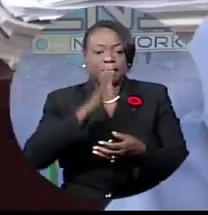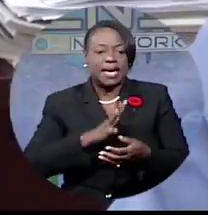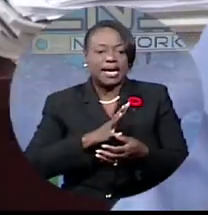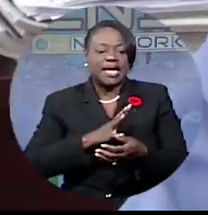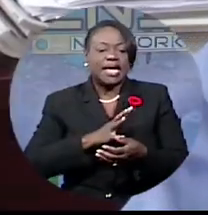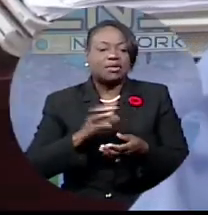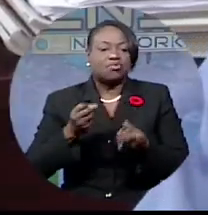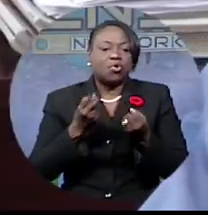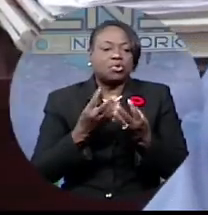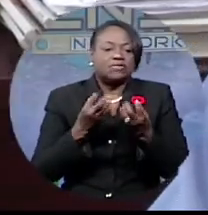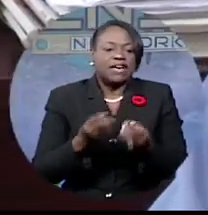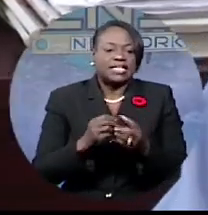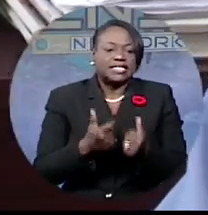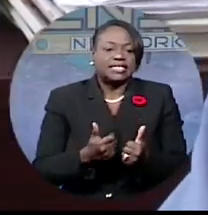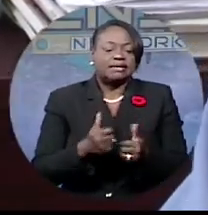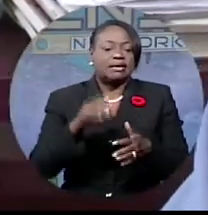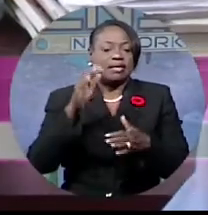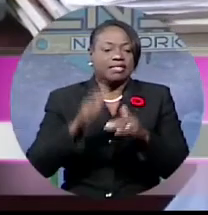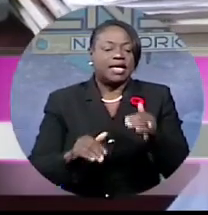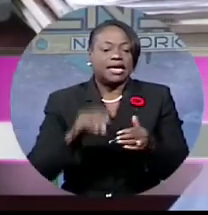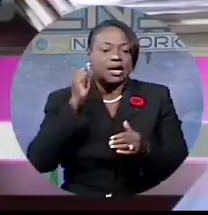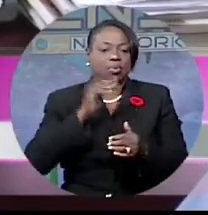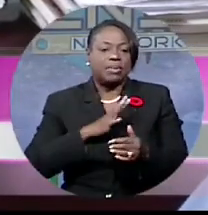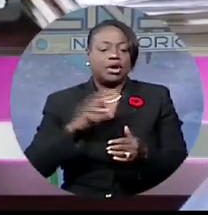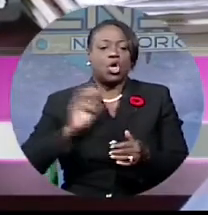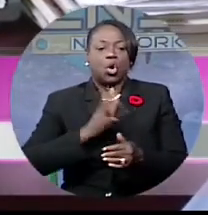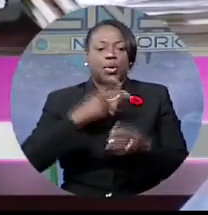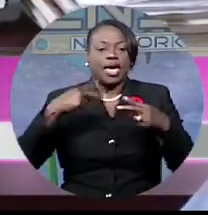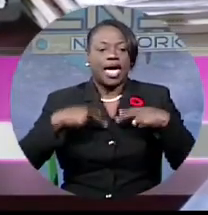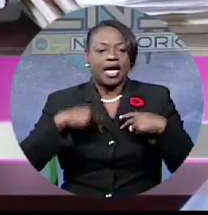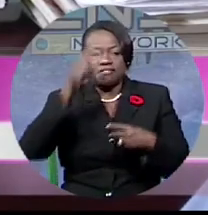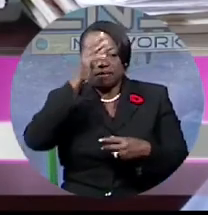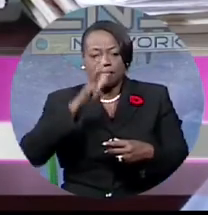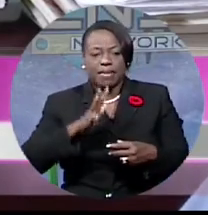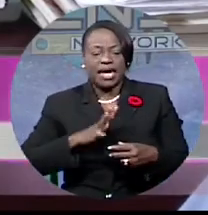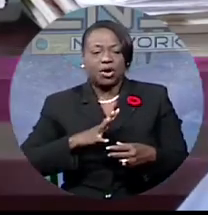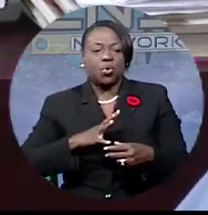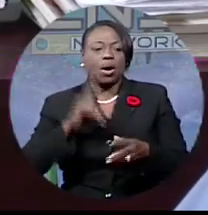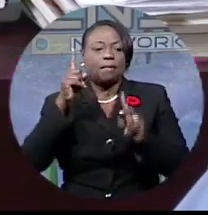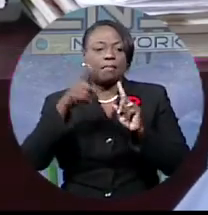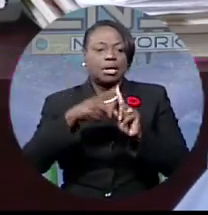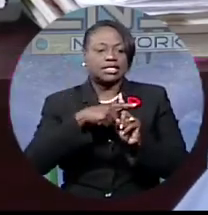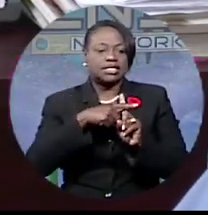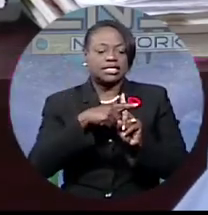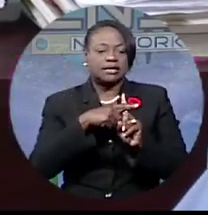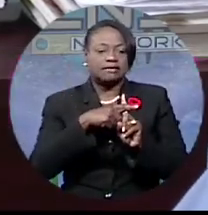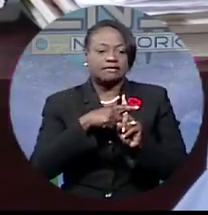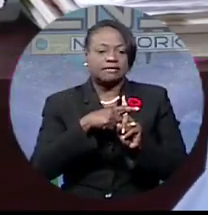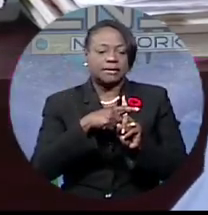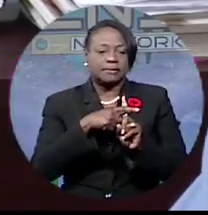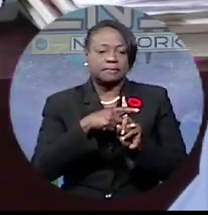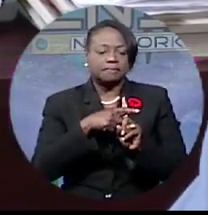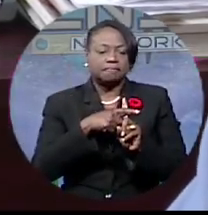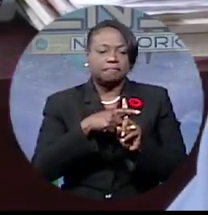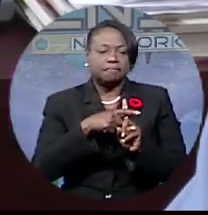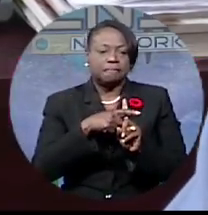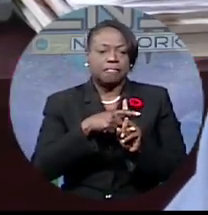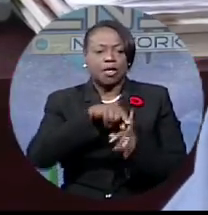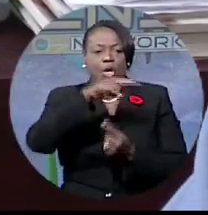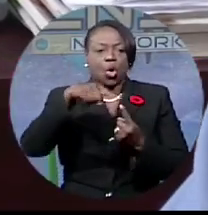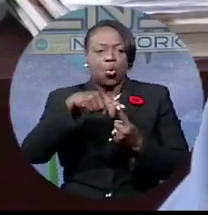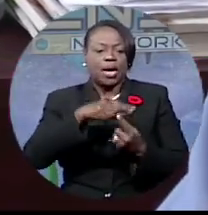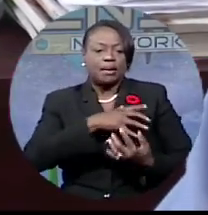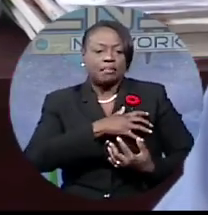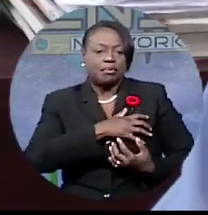We have men out there who are positive for the gene. Now, when breast